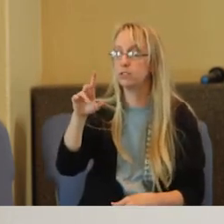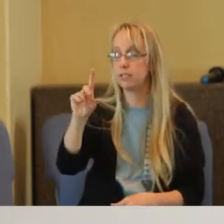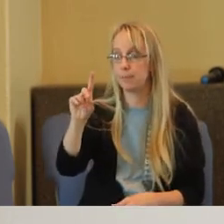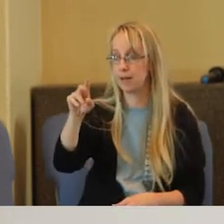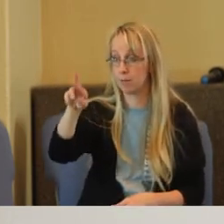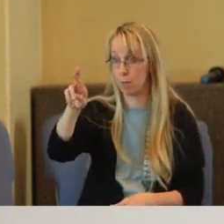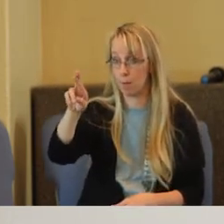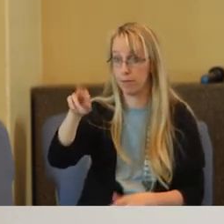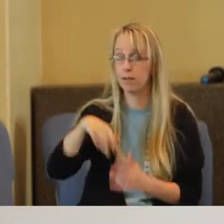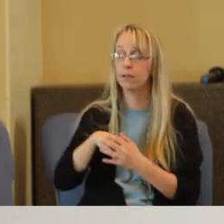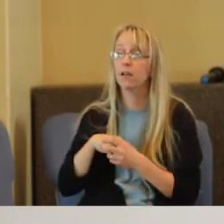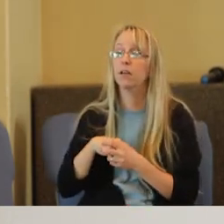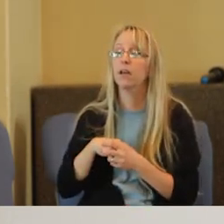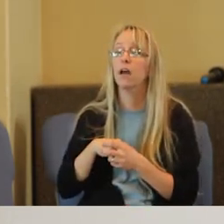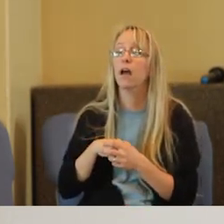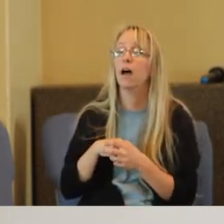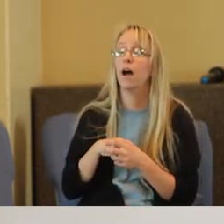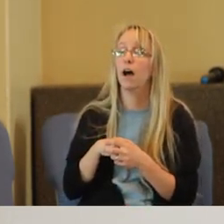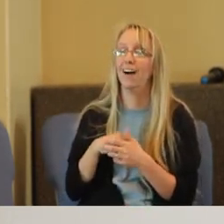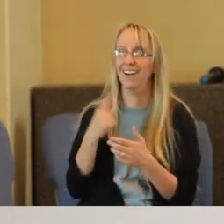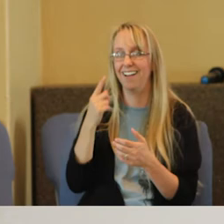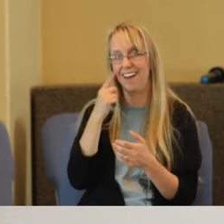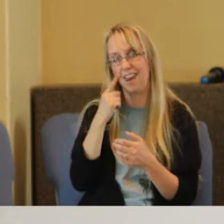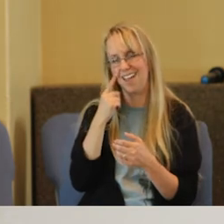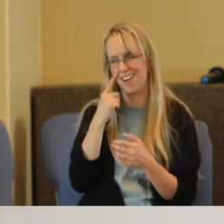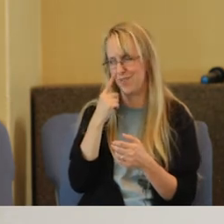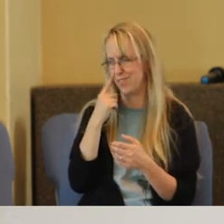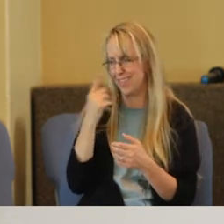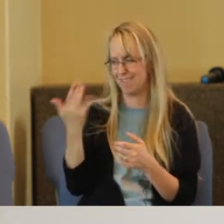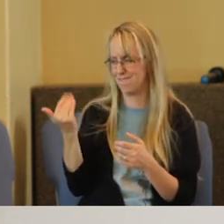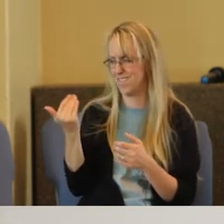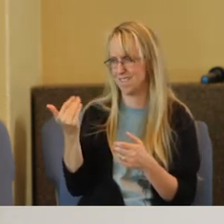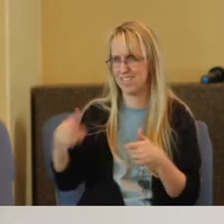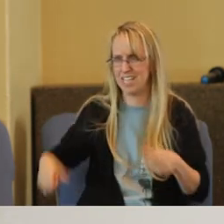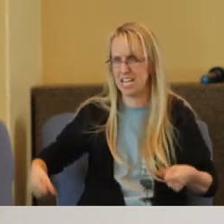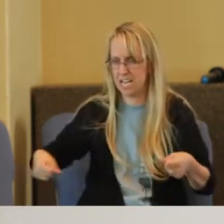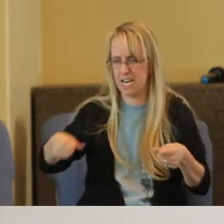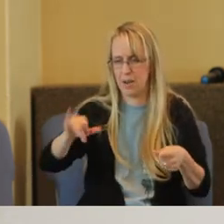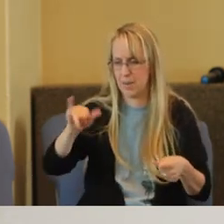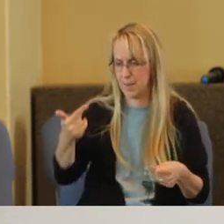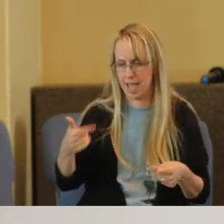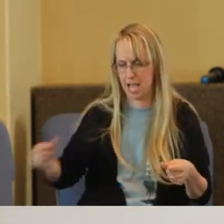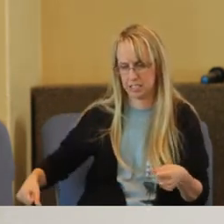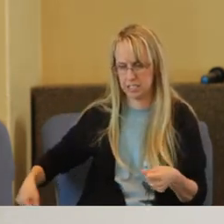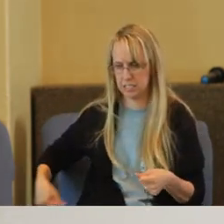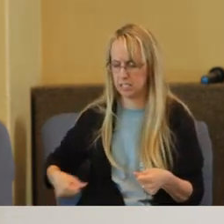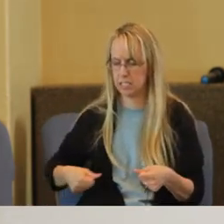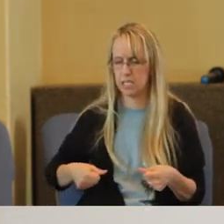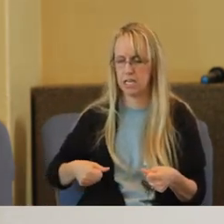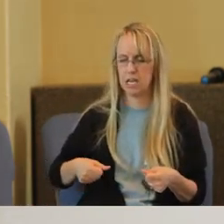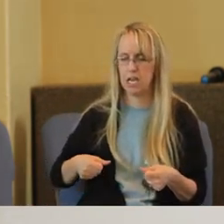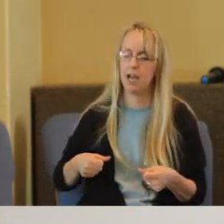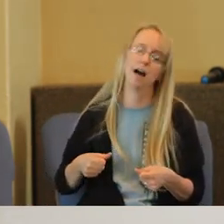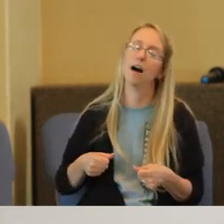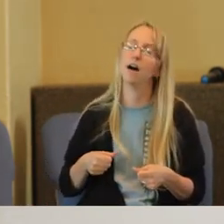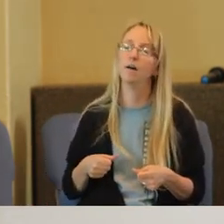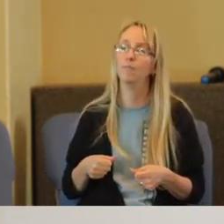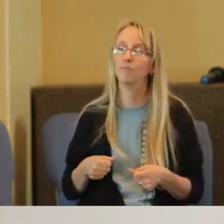we took, I don't know, like 15 bags with us. And we were, but we weren't,